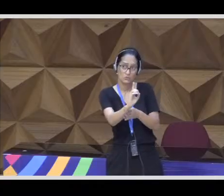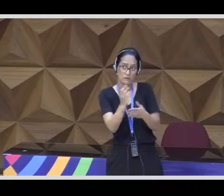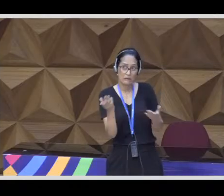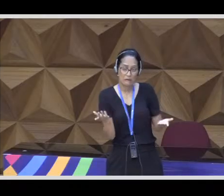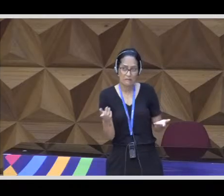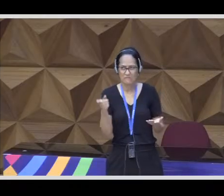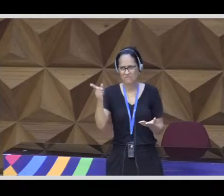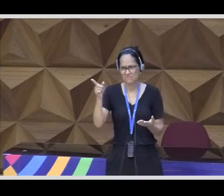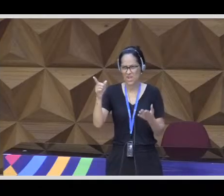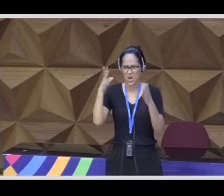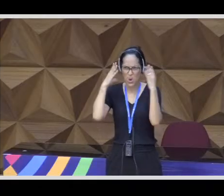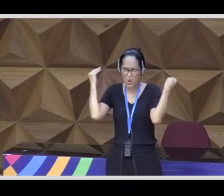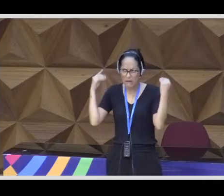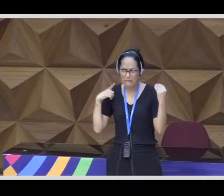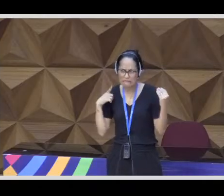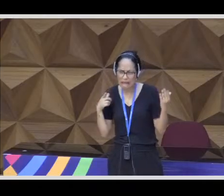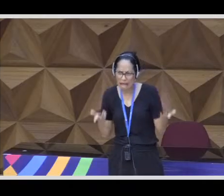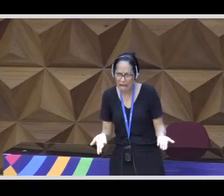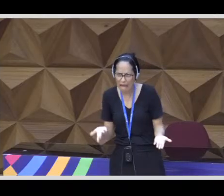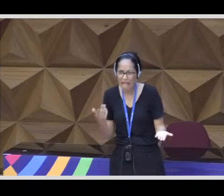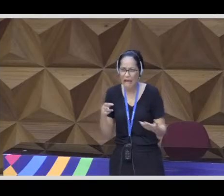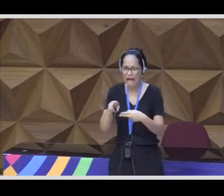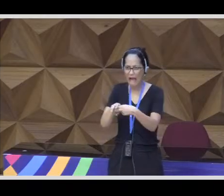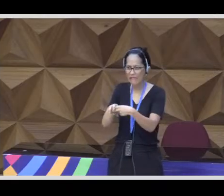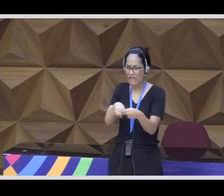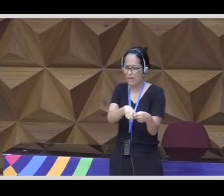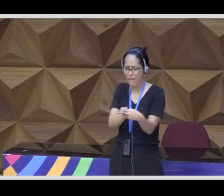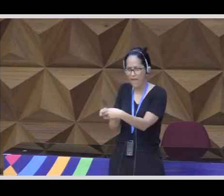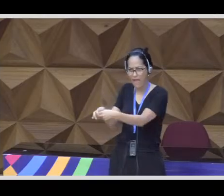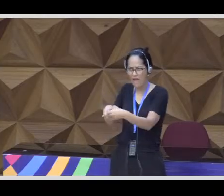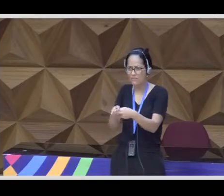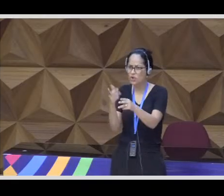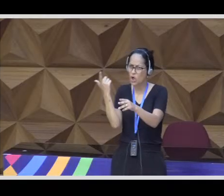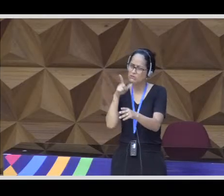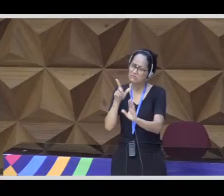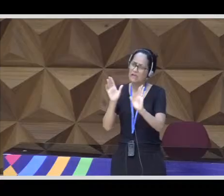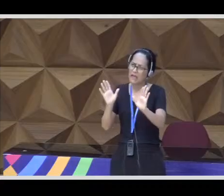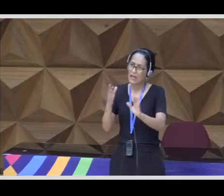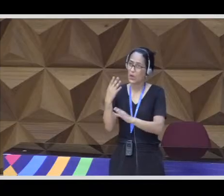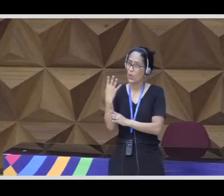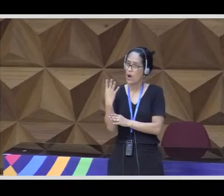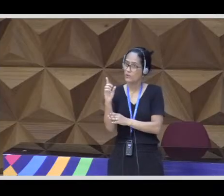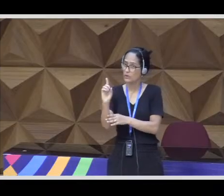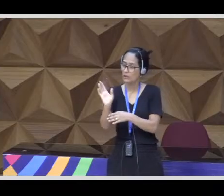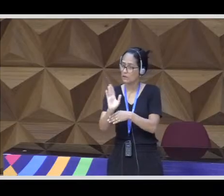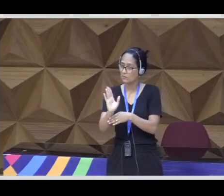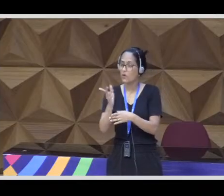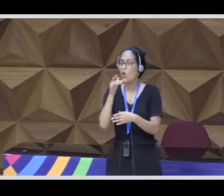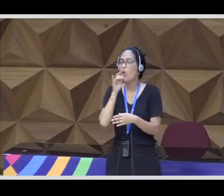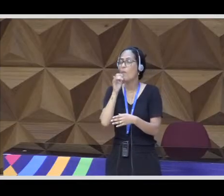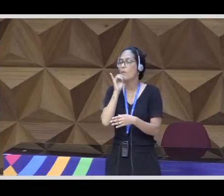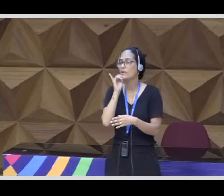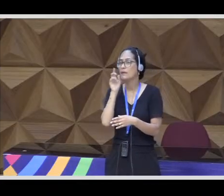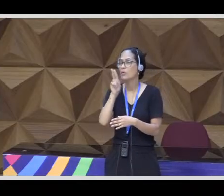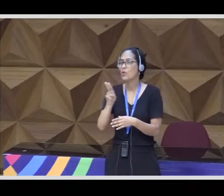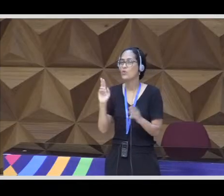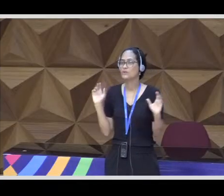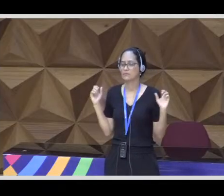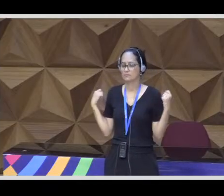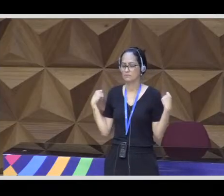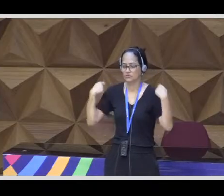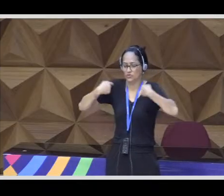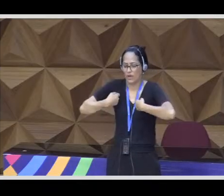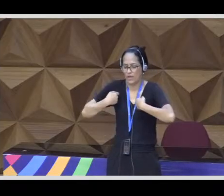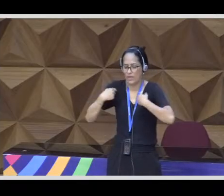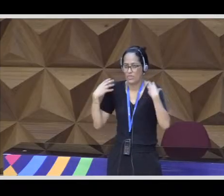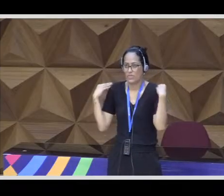water sprays. Yeah, so you can do those things. You could wear a jacket with haptic actuators in it. Those are available for gaming and things